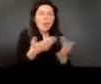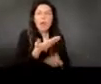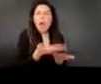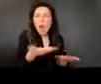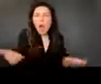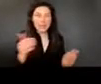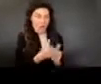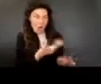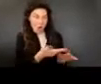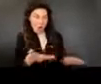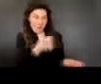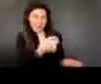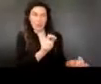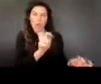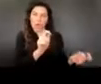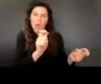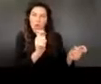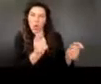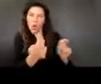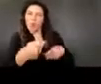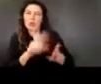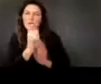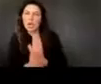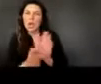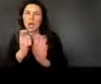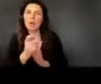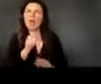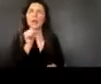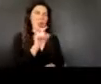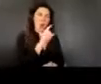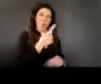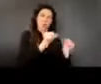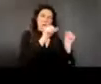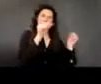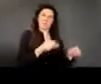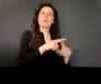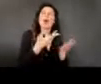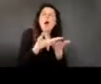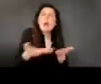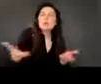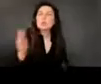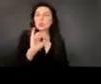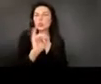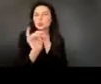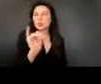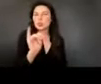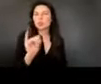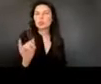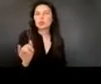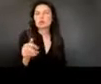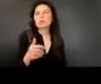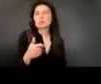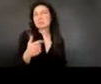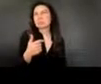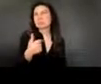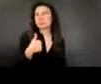through time, not just focusing specifically on the built environment. So I think, yeah, I would kind of expand that